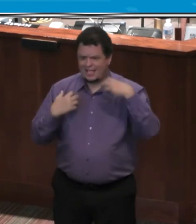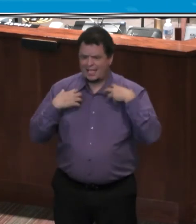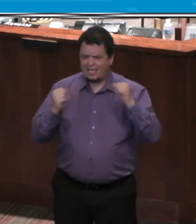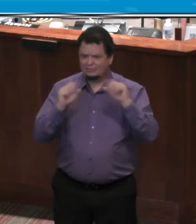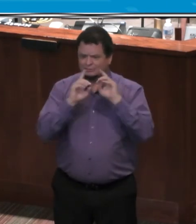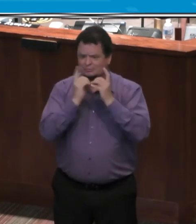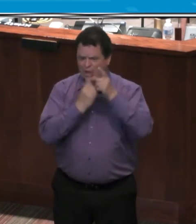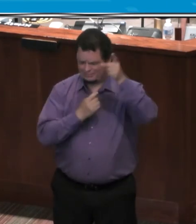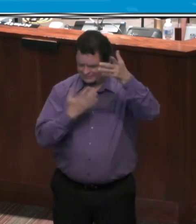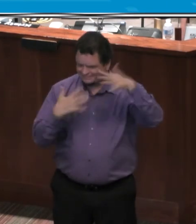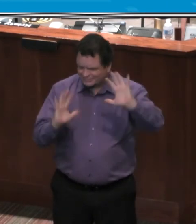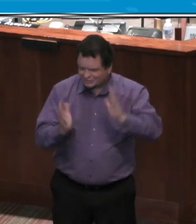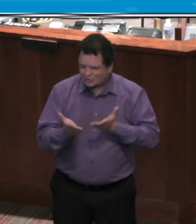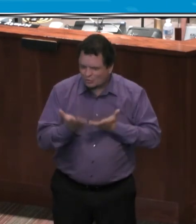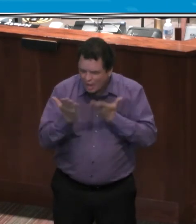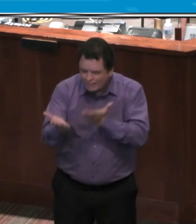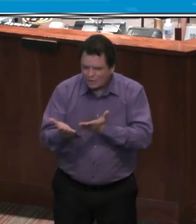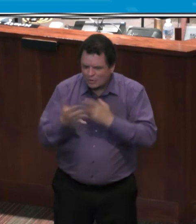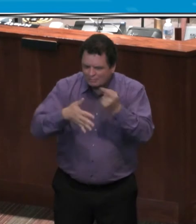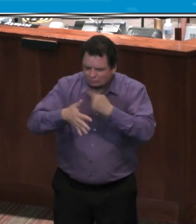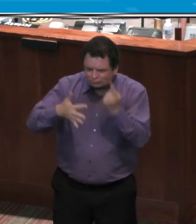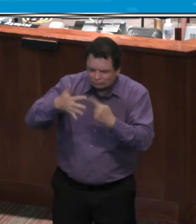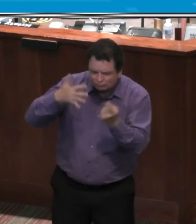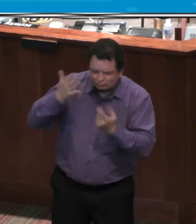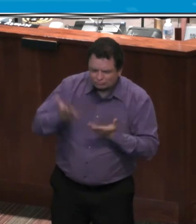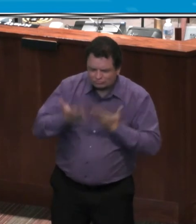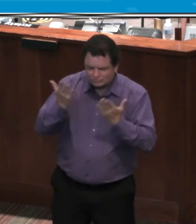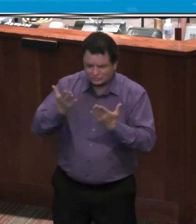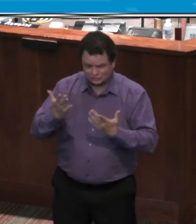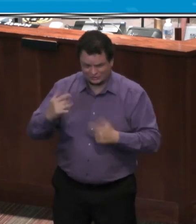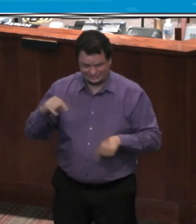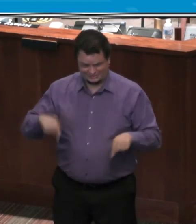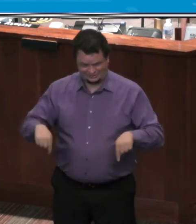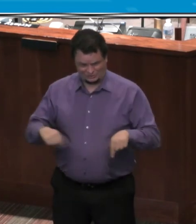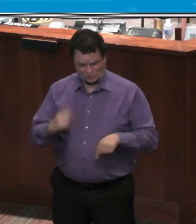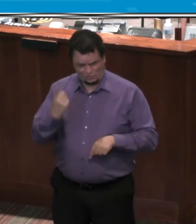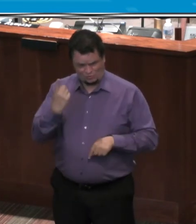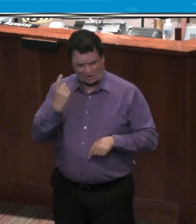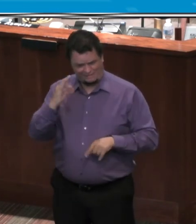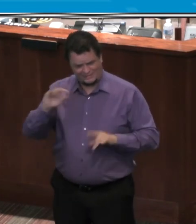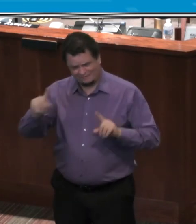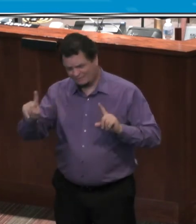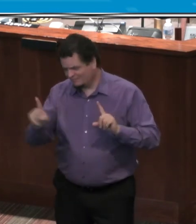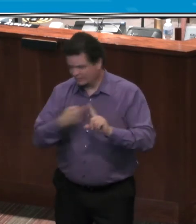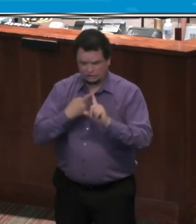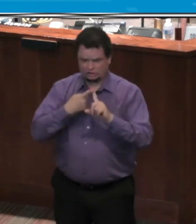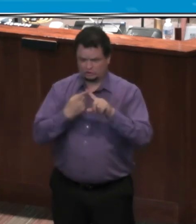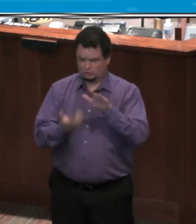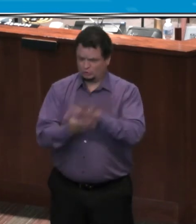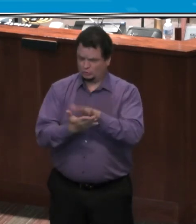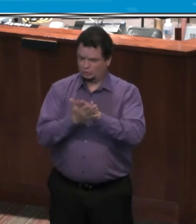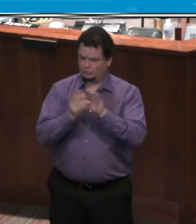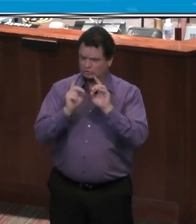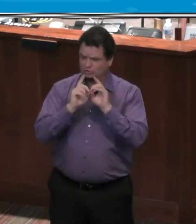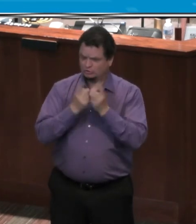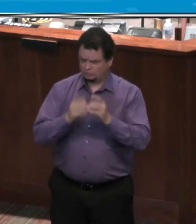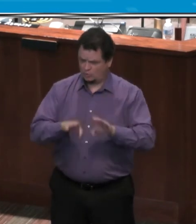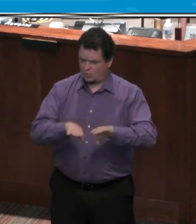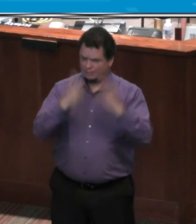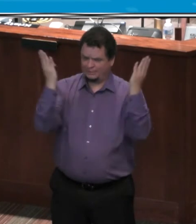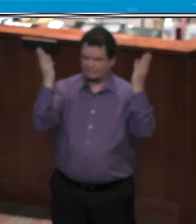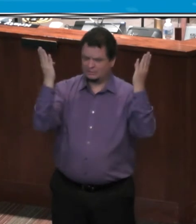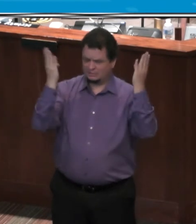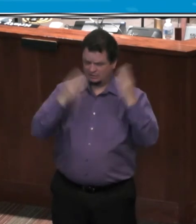the first schools to open, bringing our K-5 back in Harrison School District 2. We had one